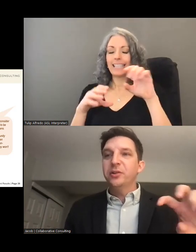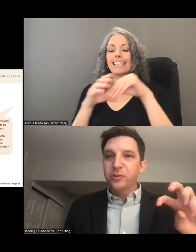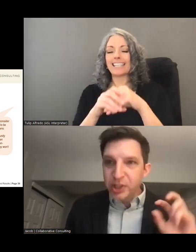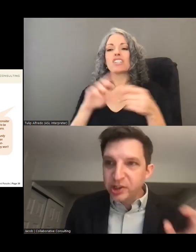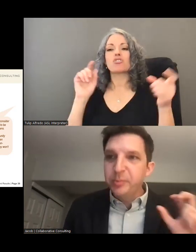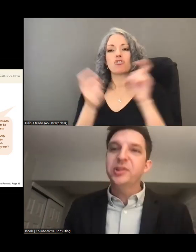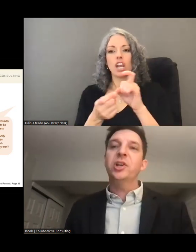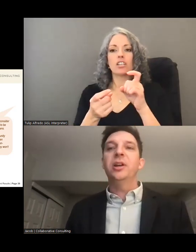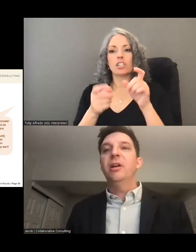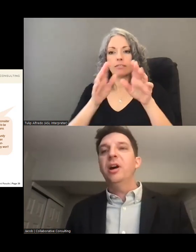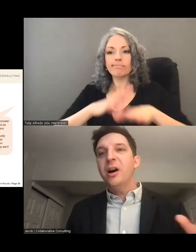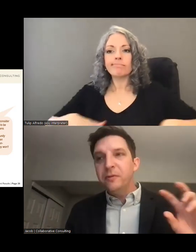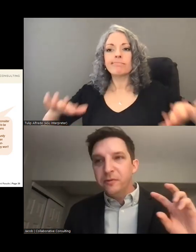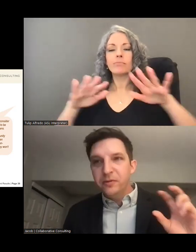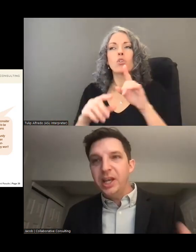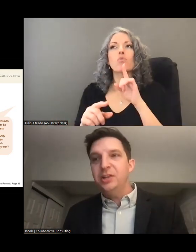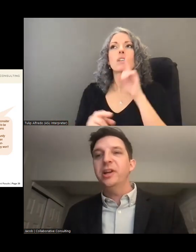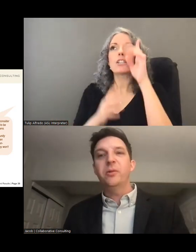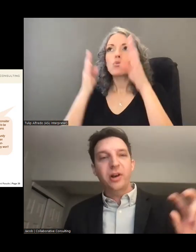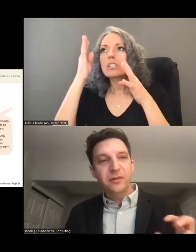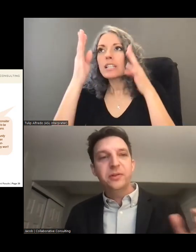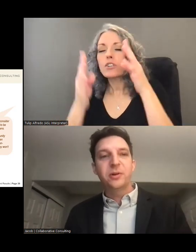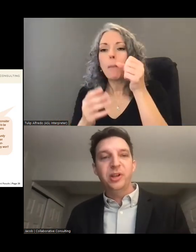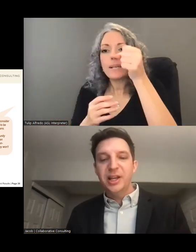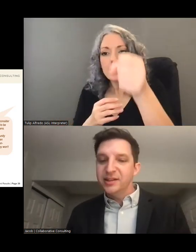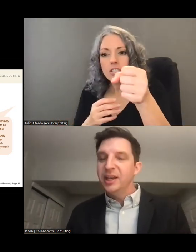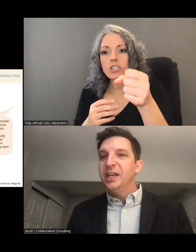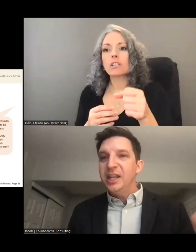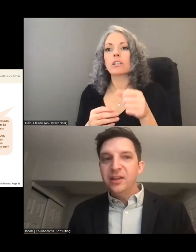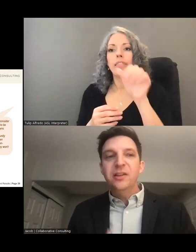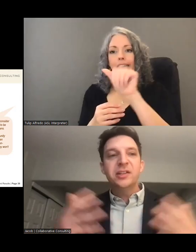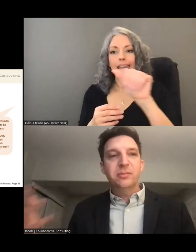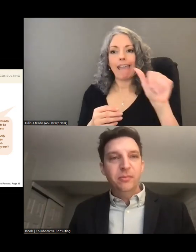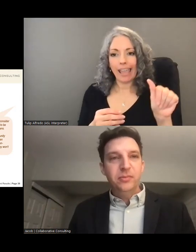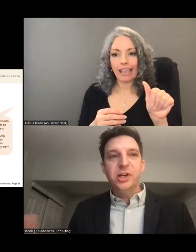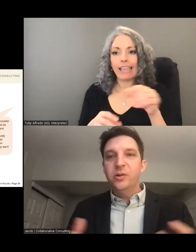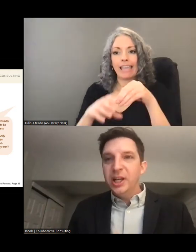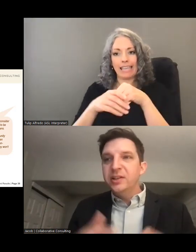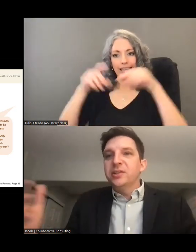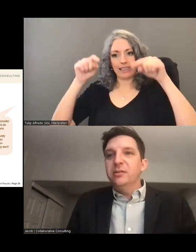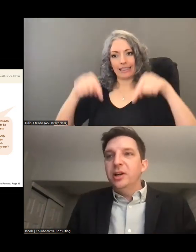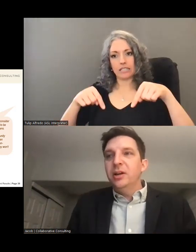again, that sort of strategic position of the aging network, of the AAAs in this,